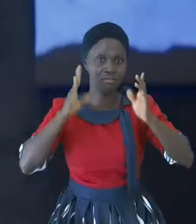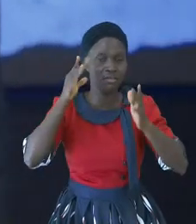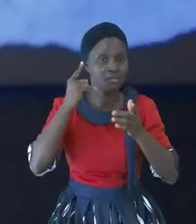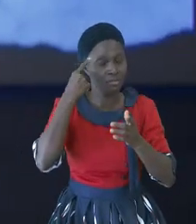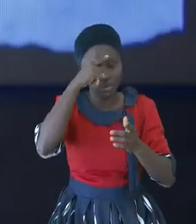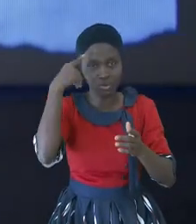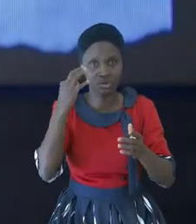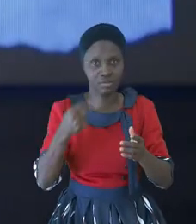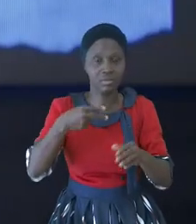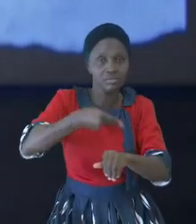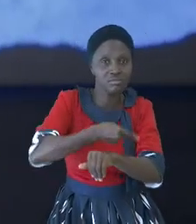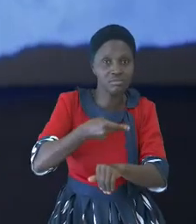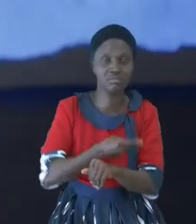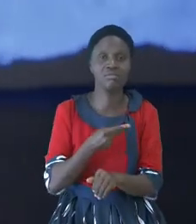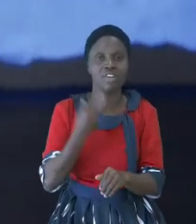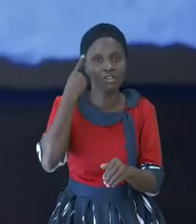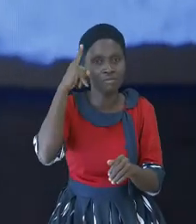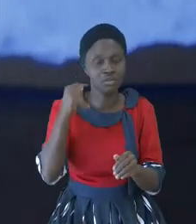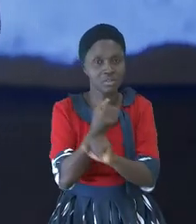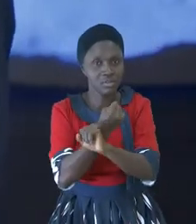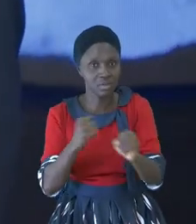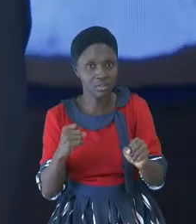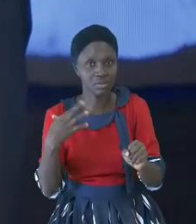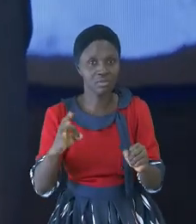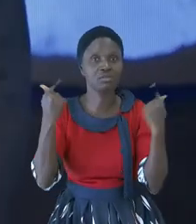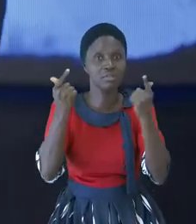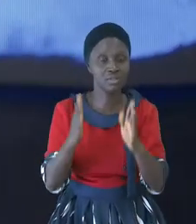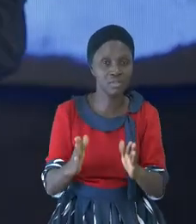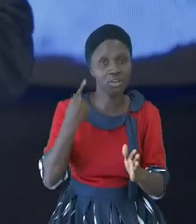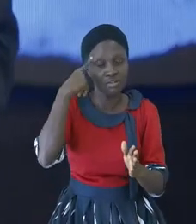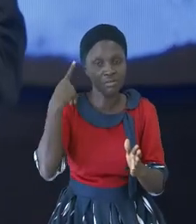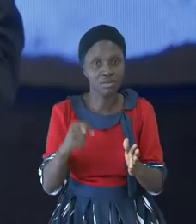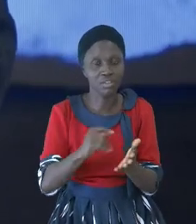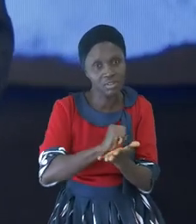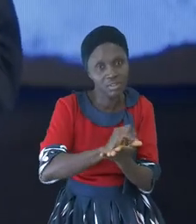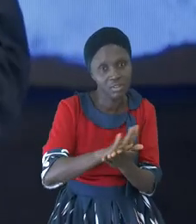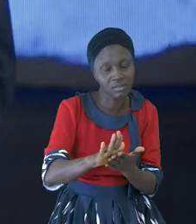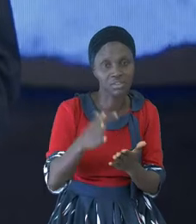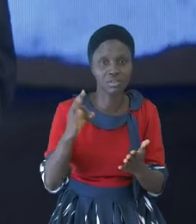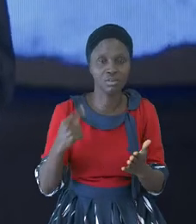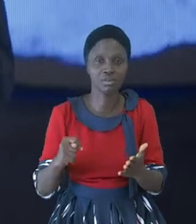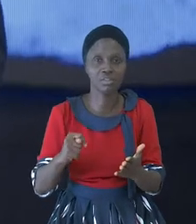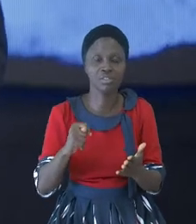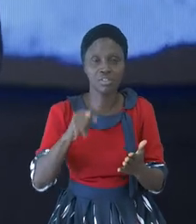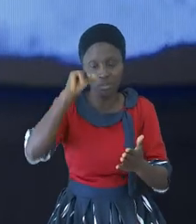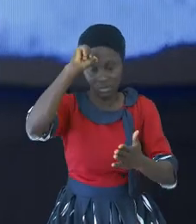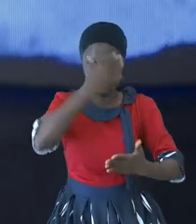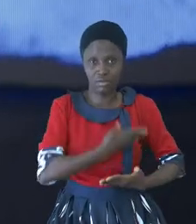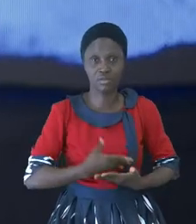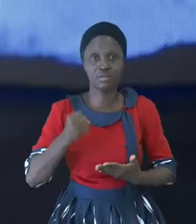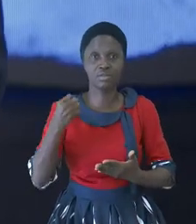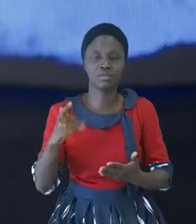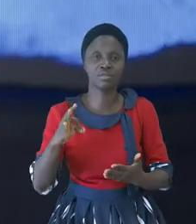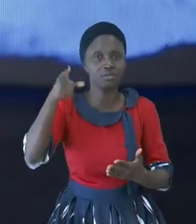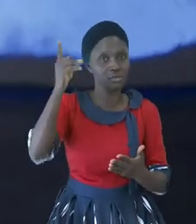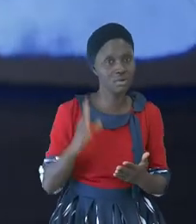sinner. Why? For the sanctification of the sons, that is, those who belong to the Lord already. He